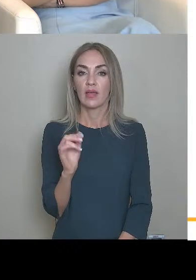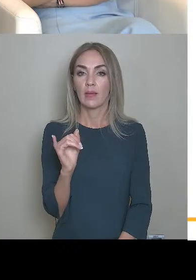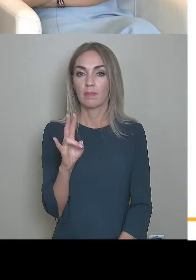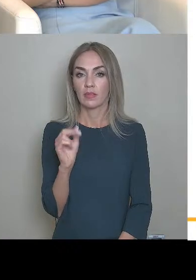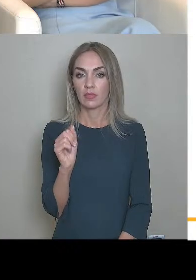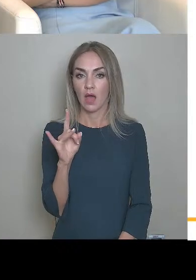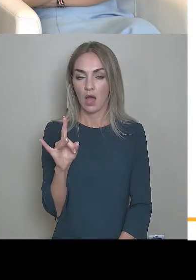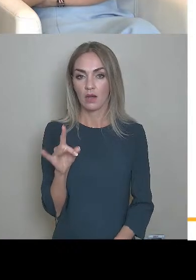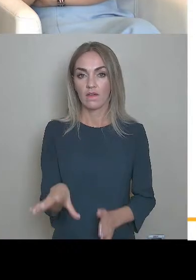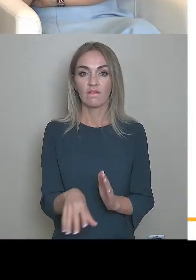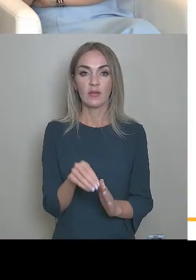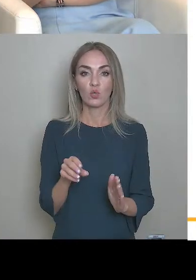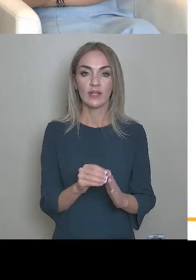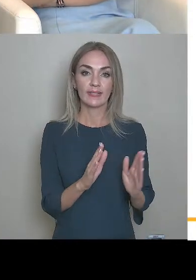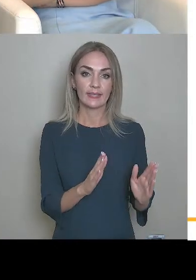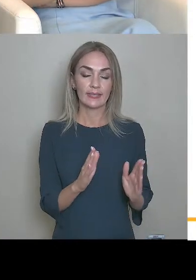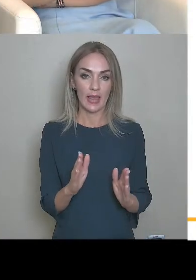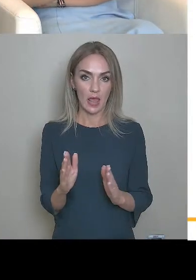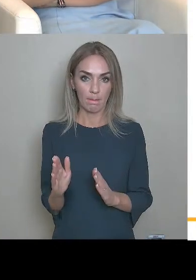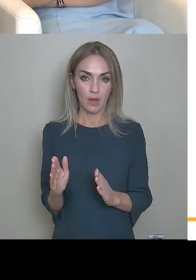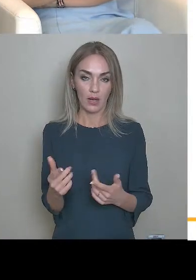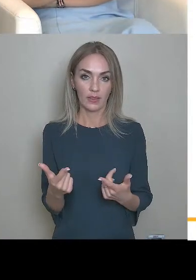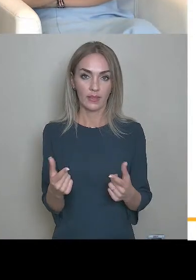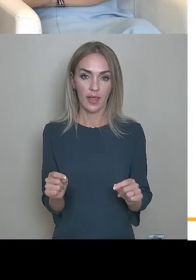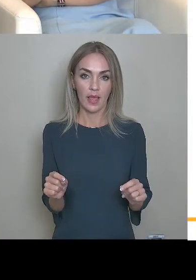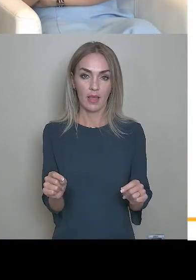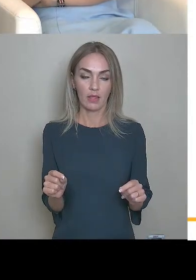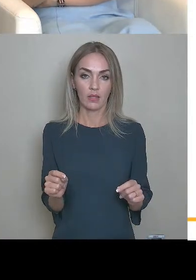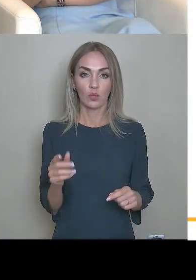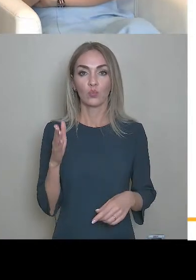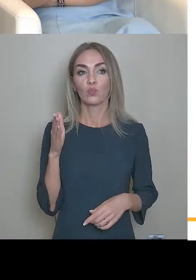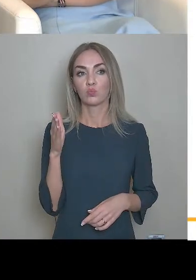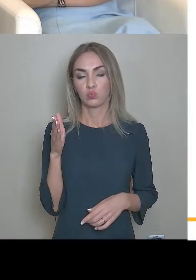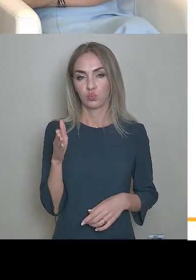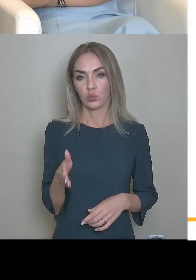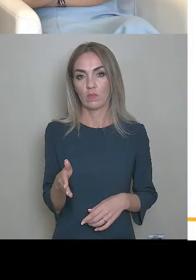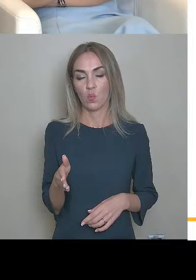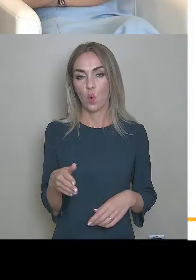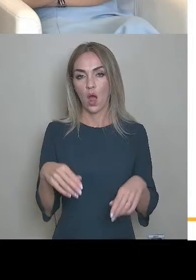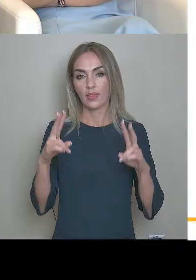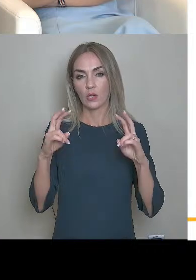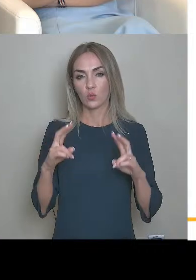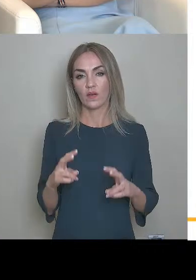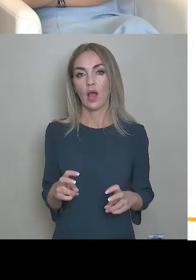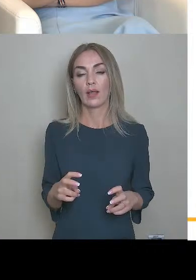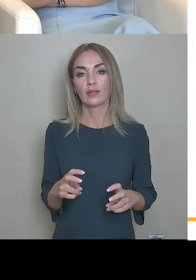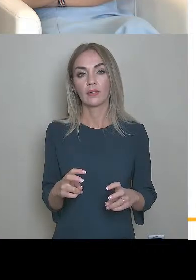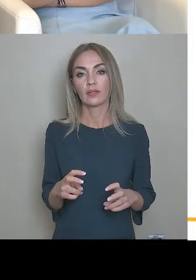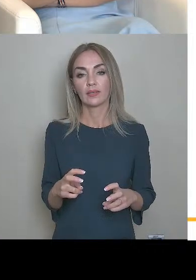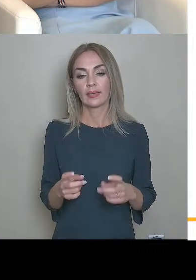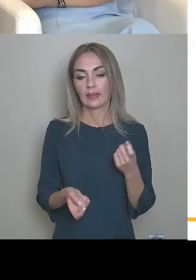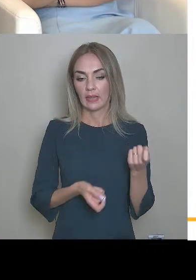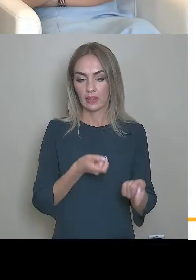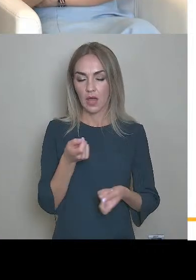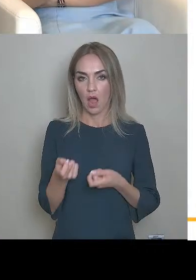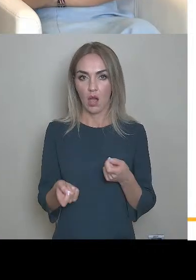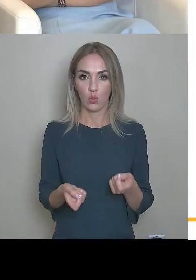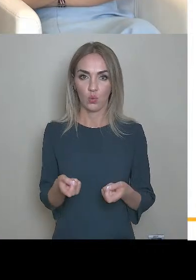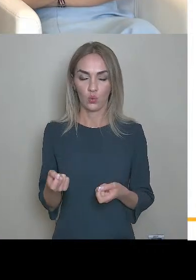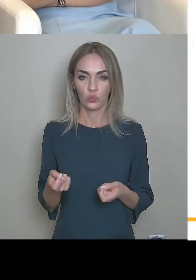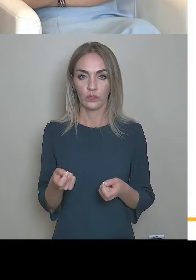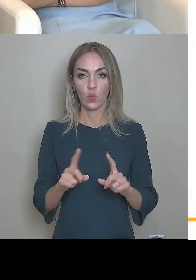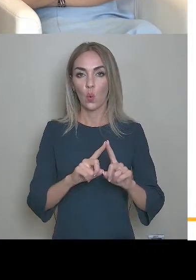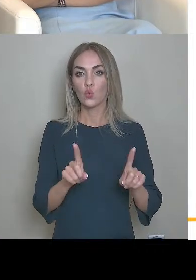we are going to have the webinar on the electoral systems, and we are going to analyze all these aspects in